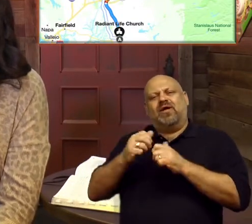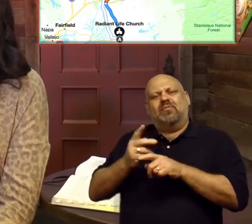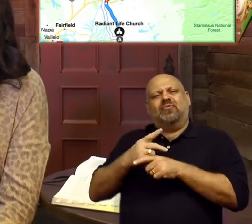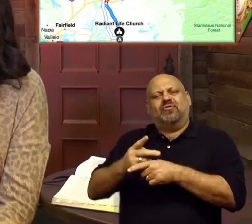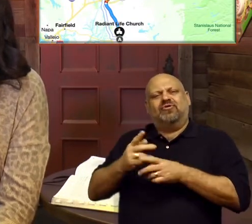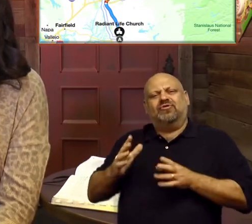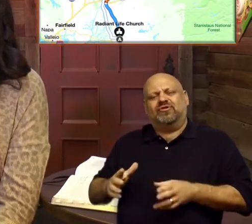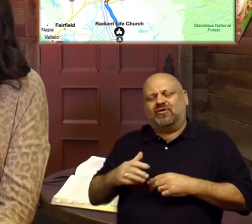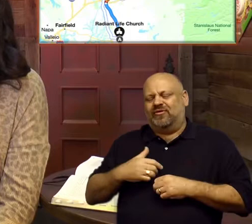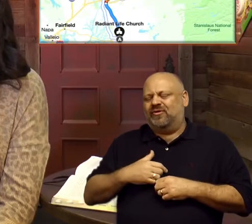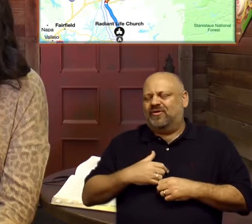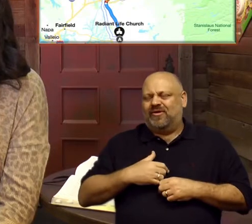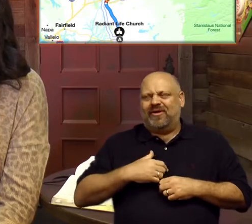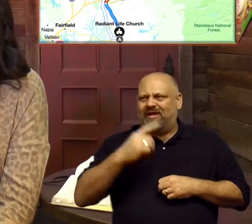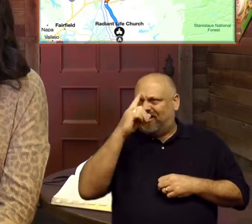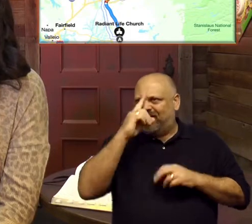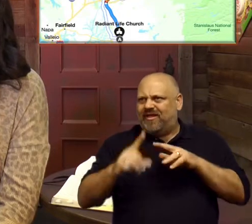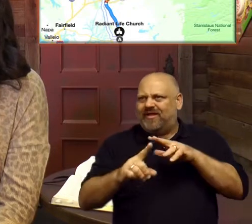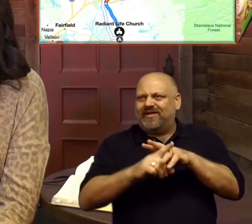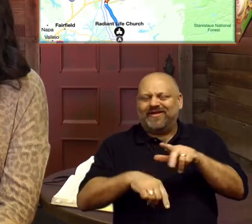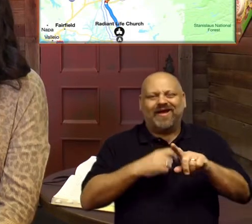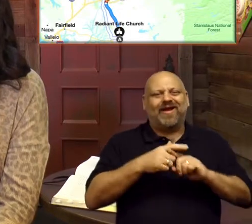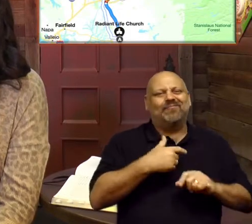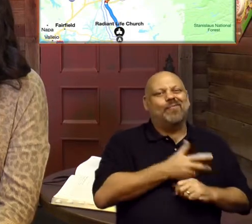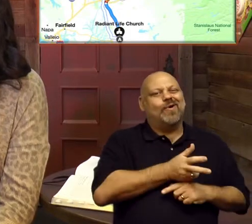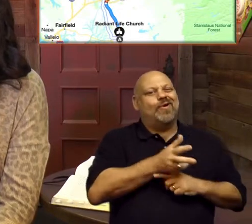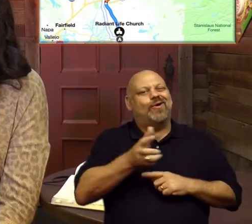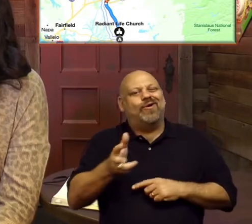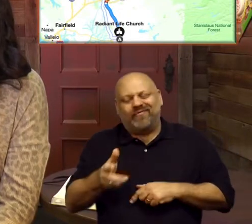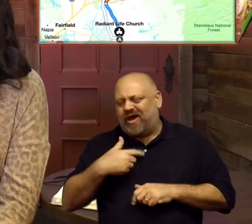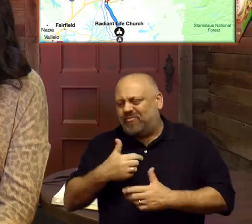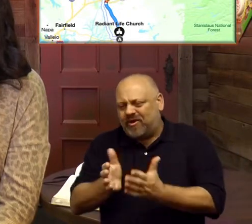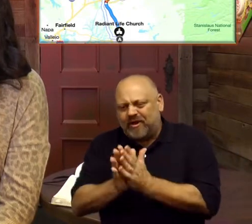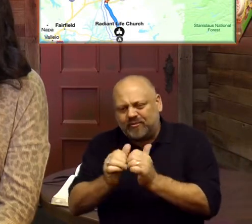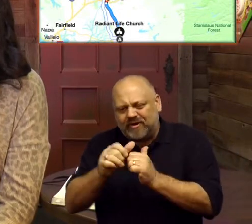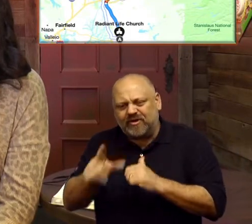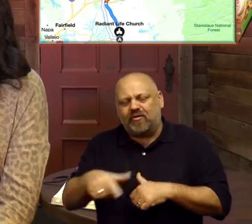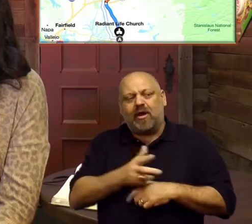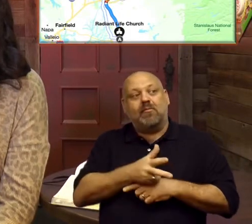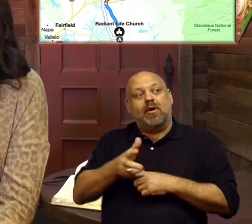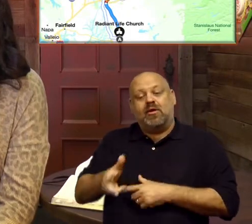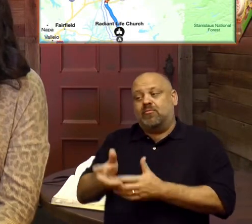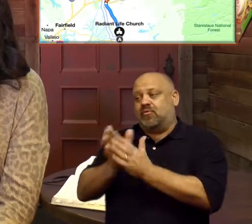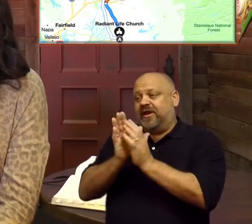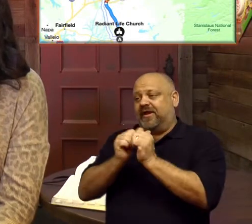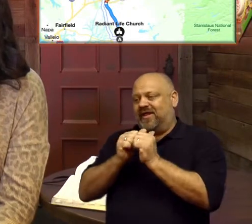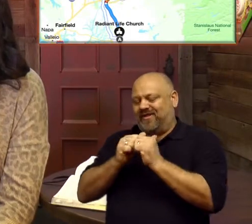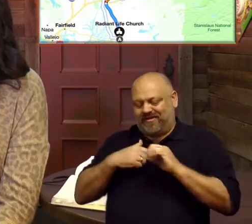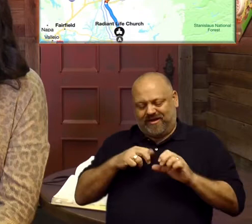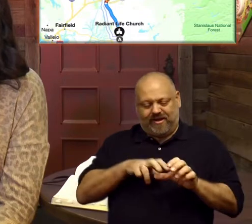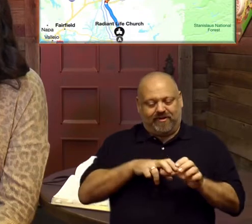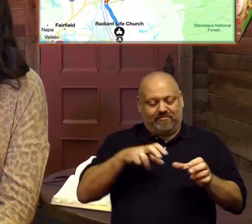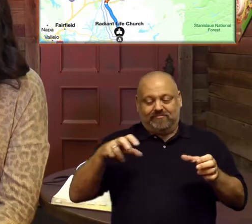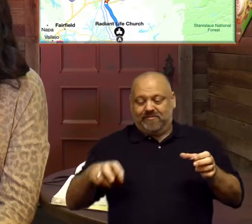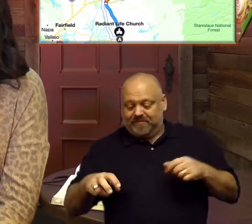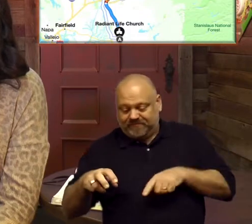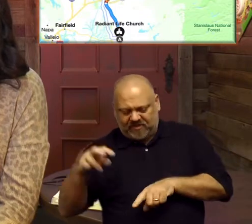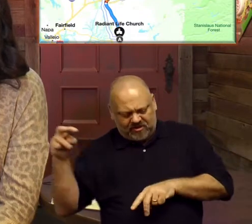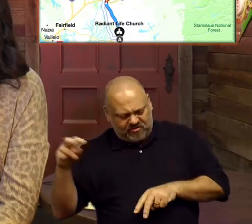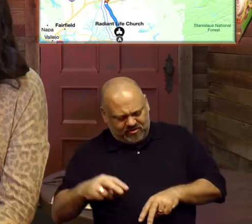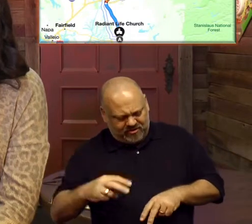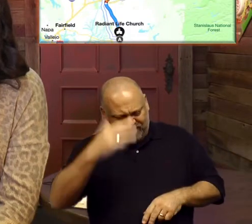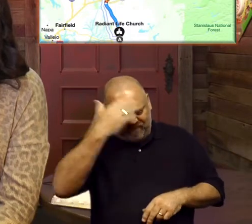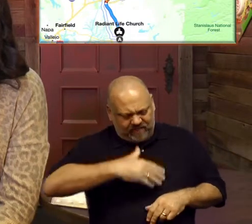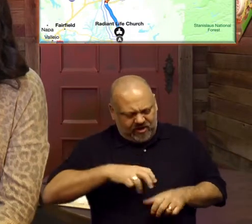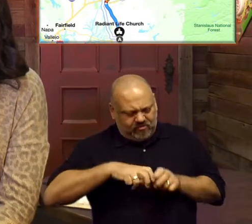And I said, hey, let me pray with you. As I pulled into this parking lot, we prayed together, and I got out of the car and I looked at the front passenger tire,